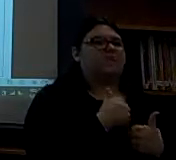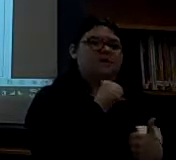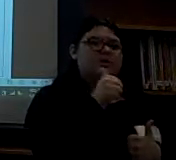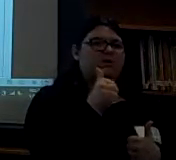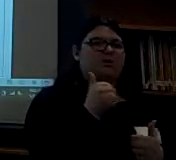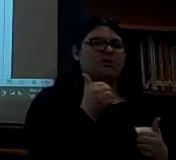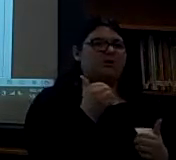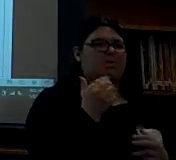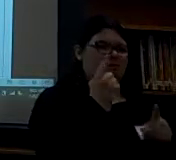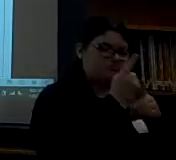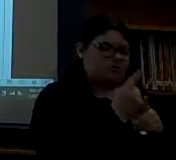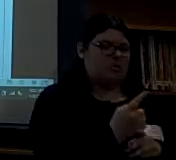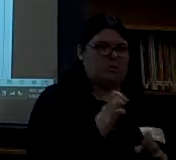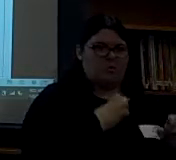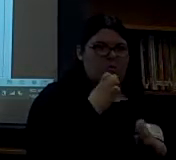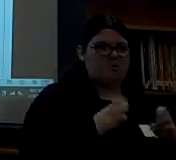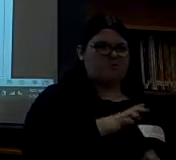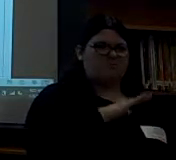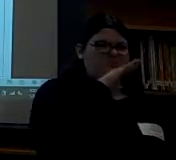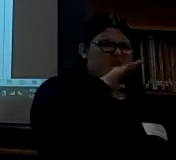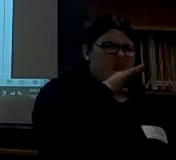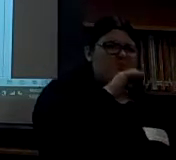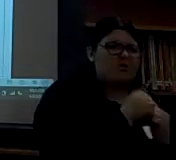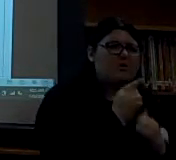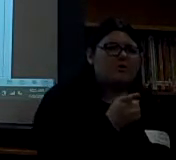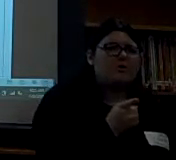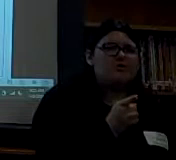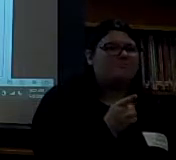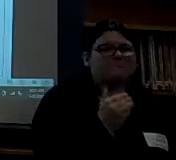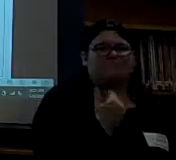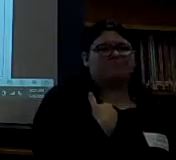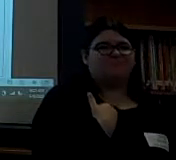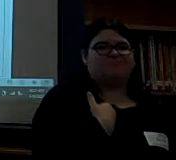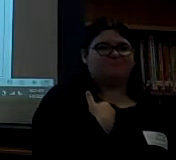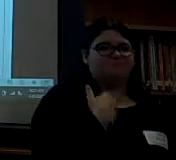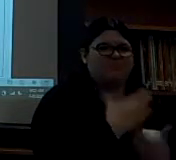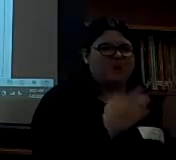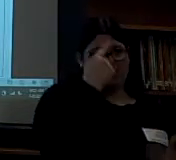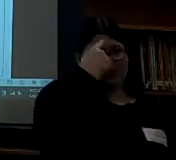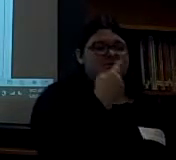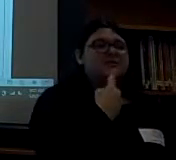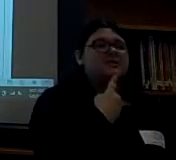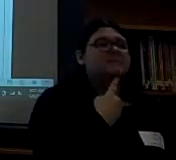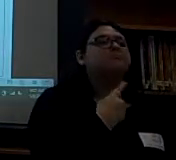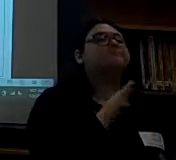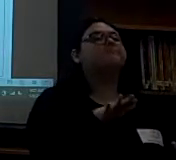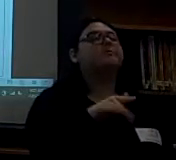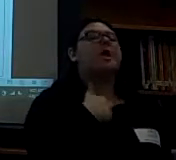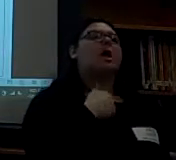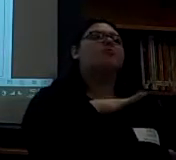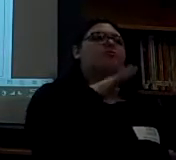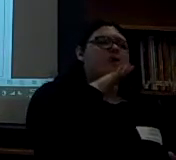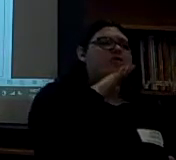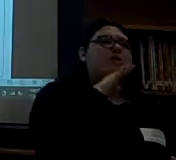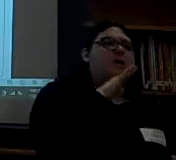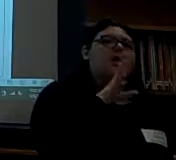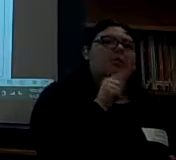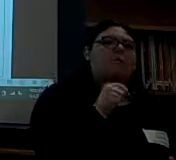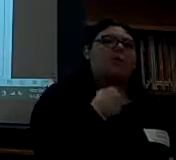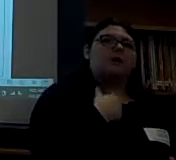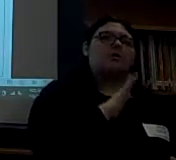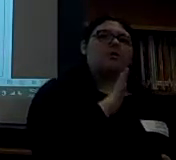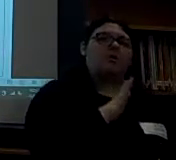their emotions. So if they are frustrated with you, they don't have that part of the brain that says, you know what, I'm frustrated, but I'm